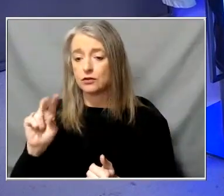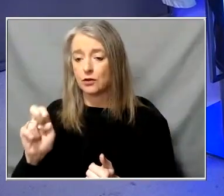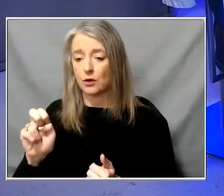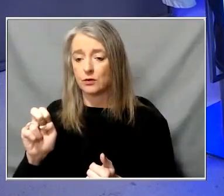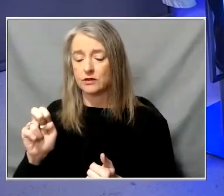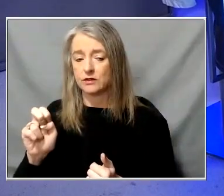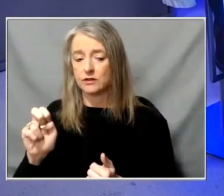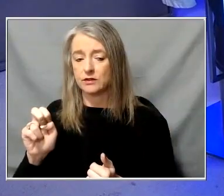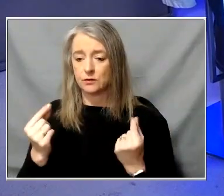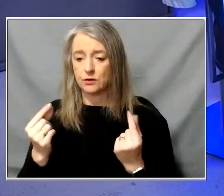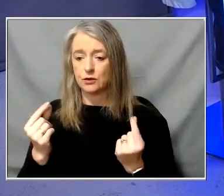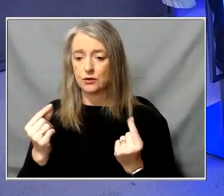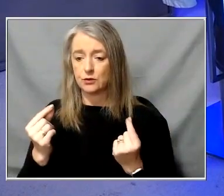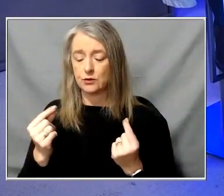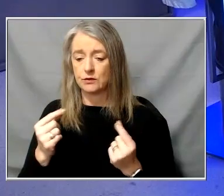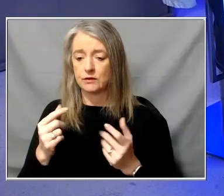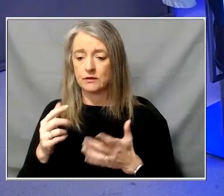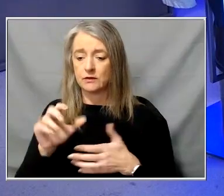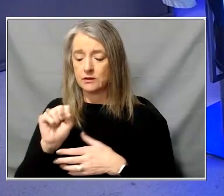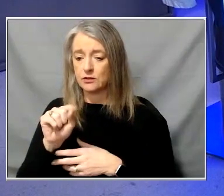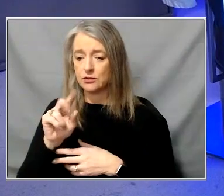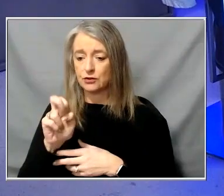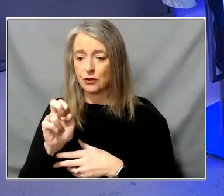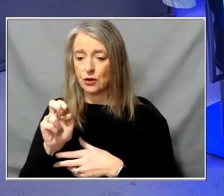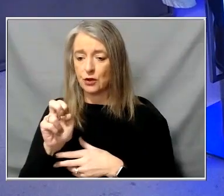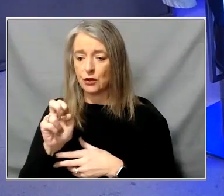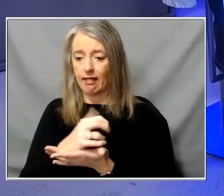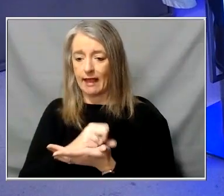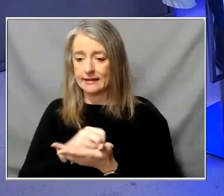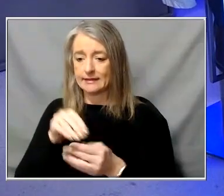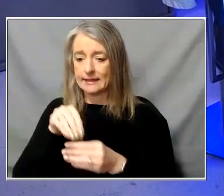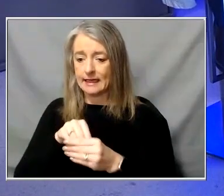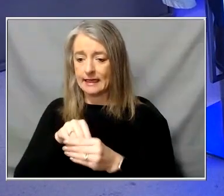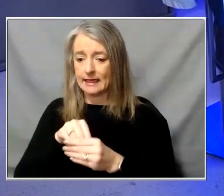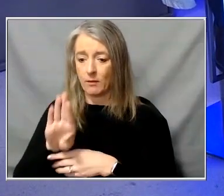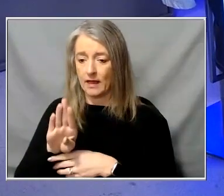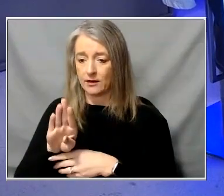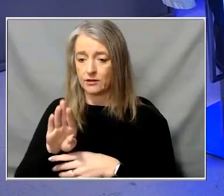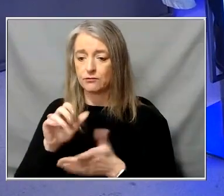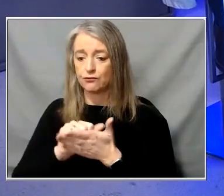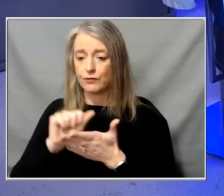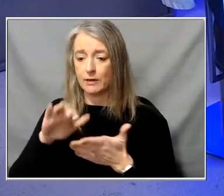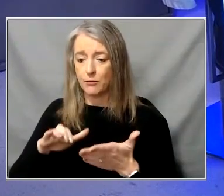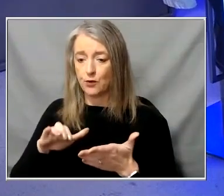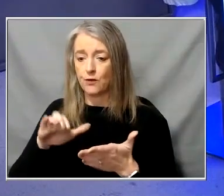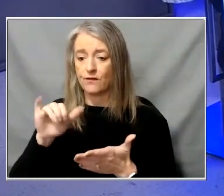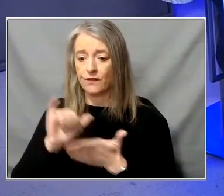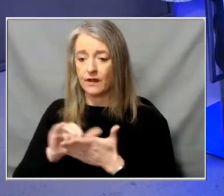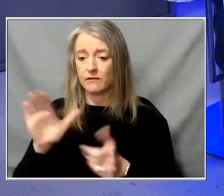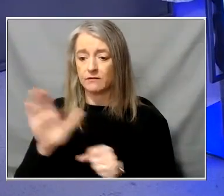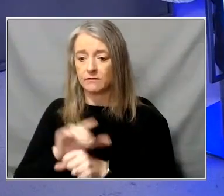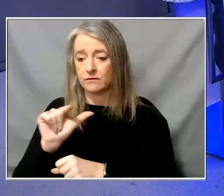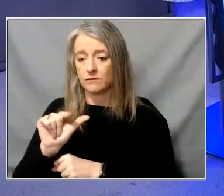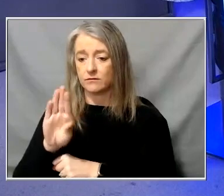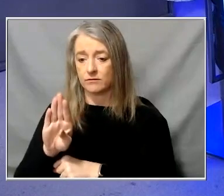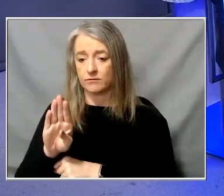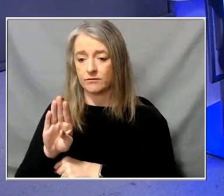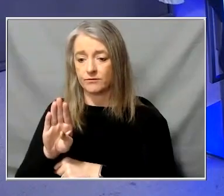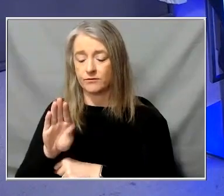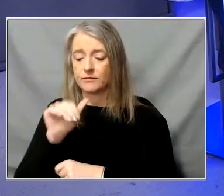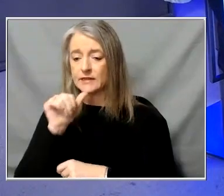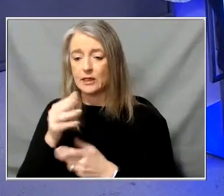rap. It actually helps our bodies insulate, it helps our bodies conduct nerve impulses. So within a few hours of